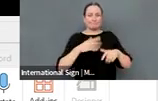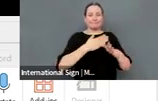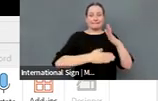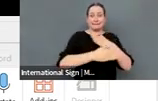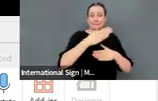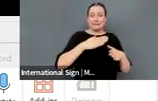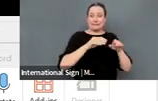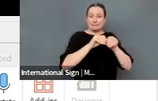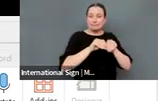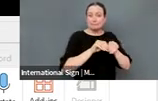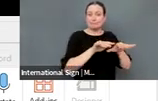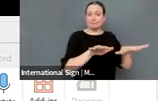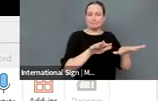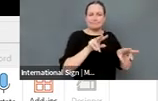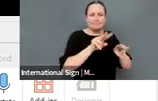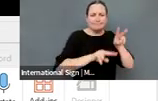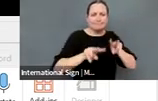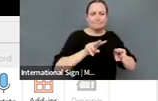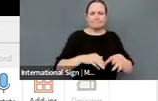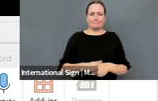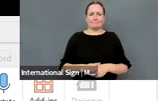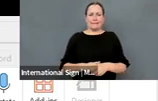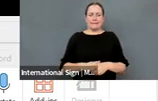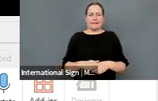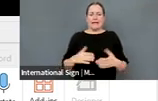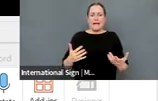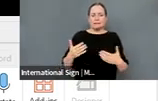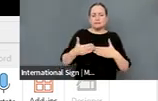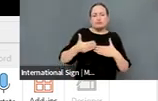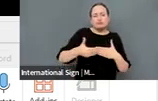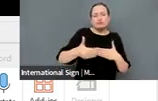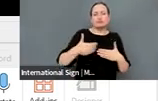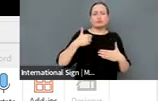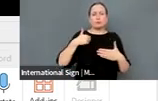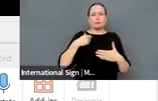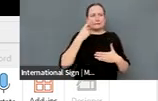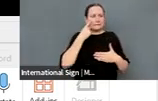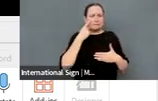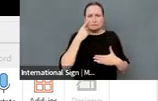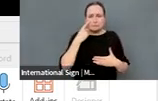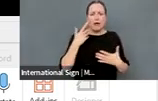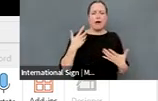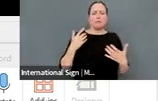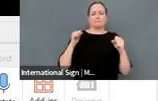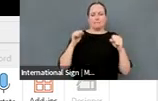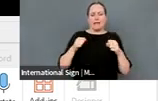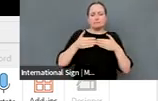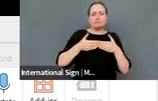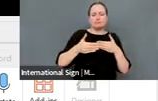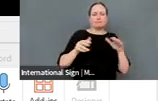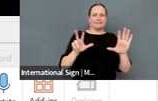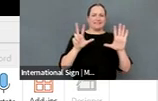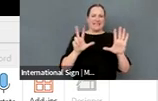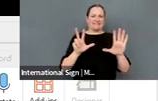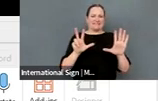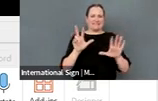what advantages have we seen, what are some of the next steps, and we should be able to conclude within the next 8 minutes.